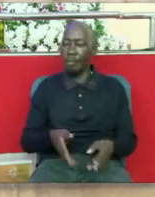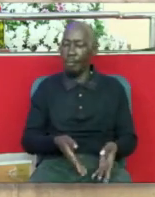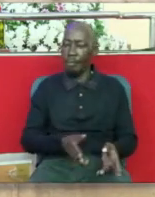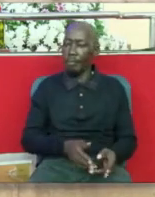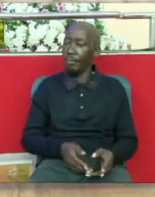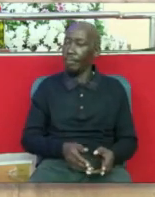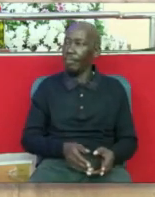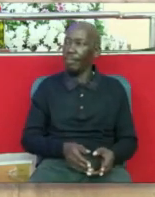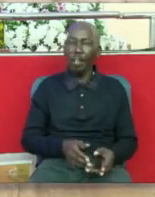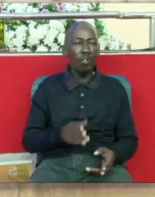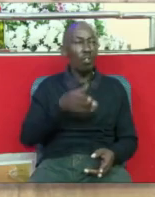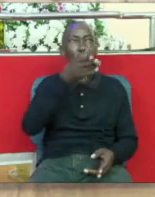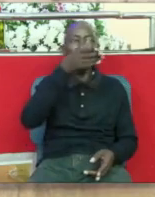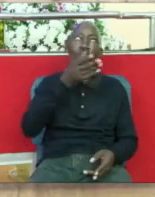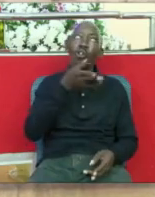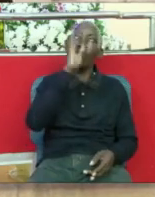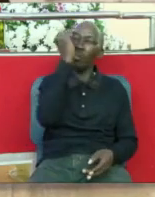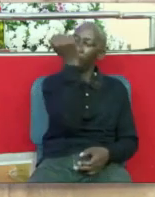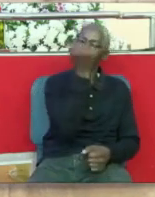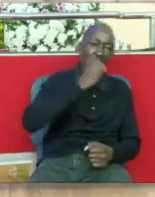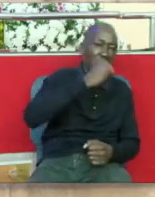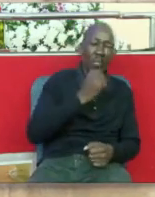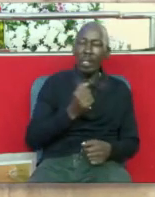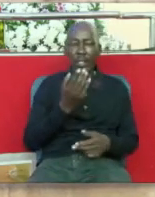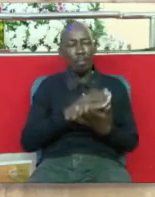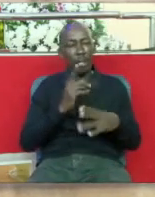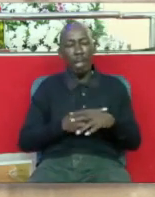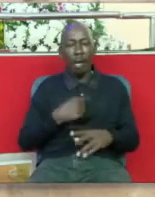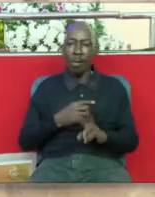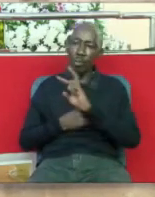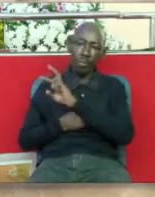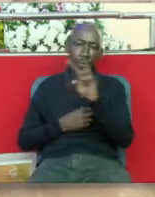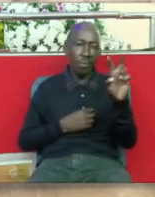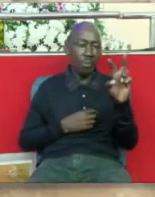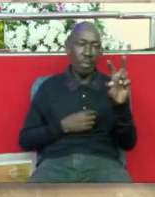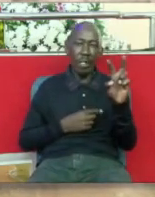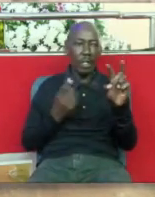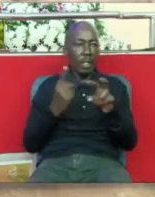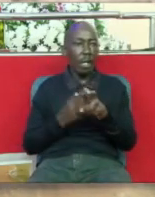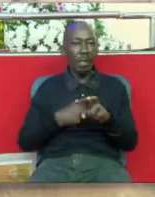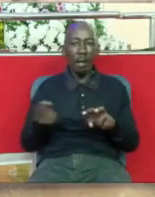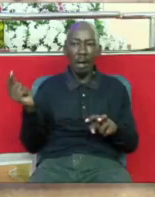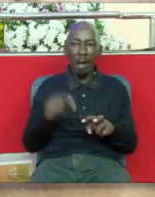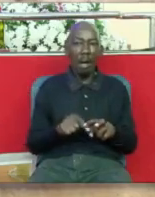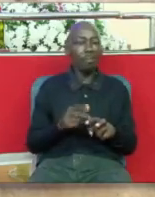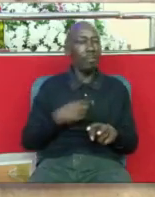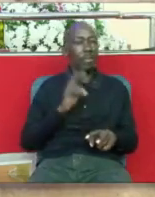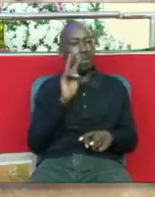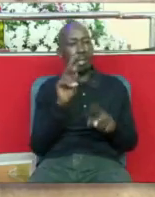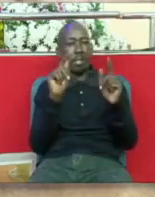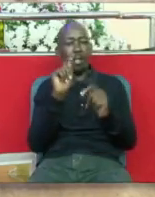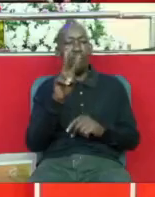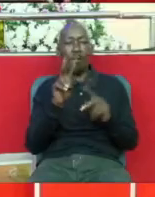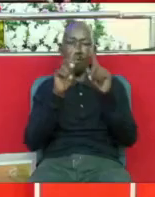hivi. Very casual way. Vivi hivi. Sometimes I look at us, when I come around, I look at the TVs. Wakati mwingine